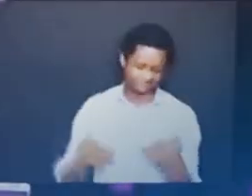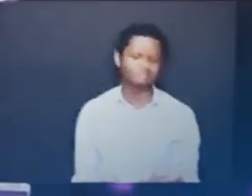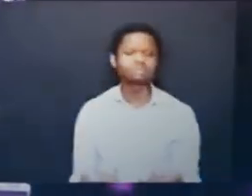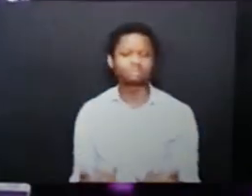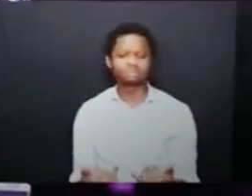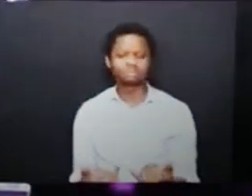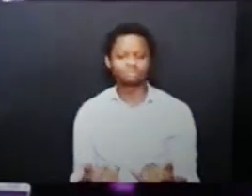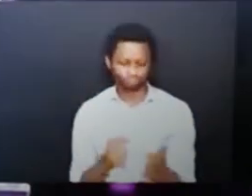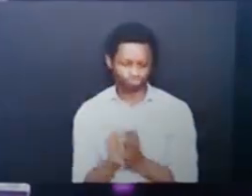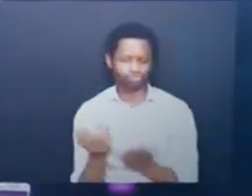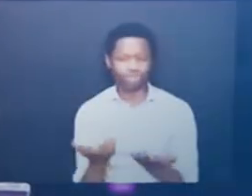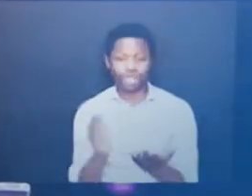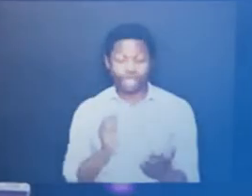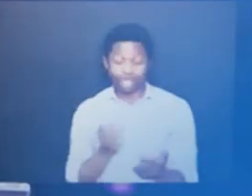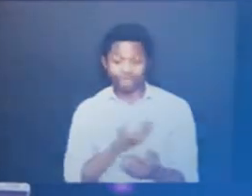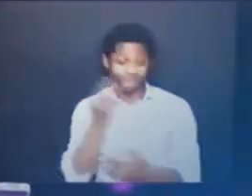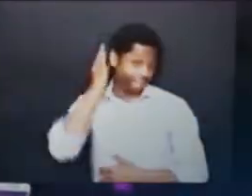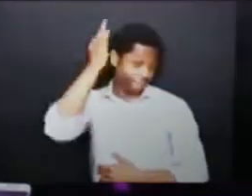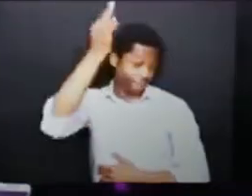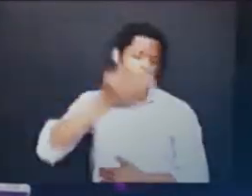And